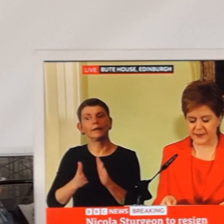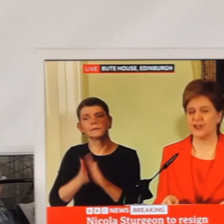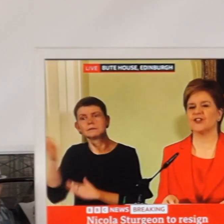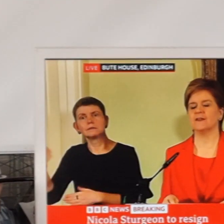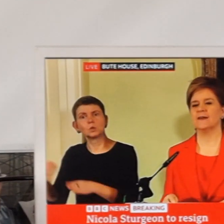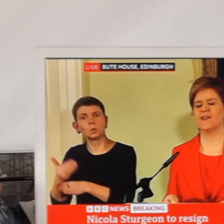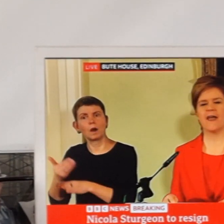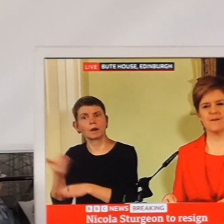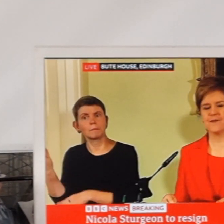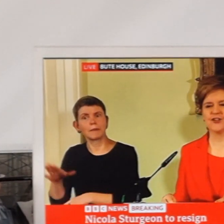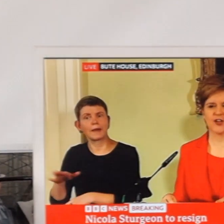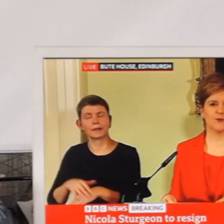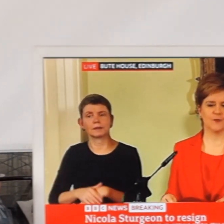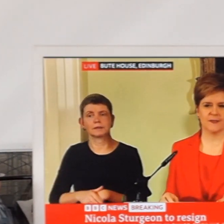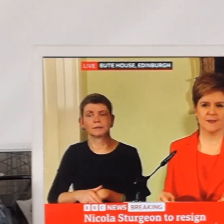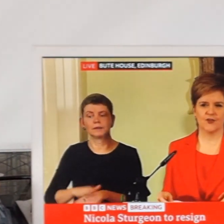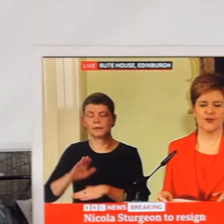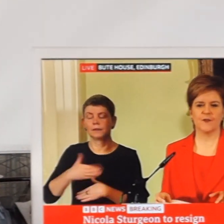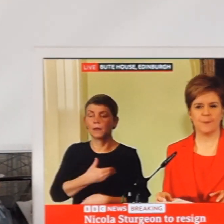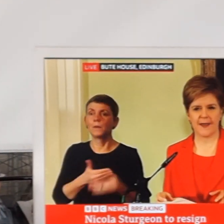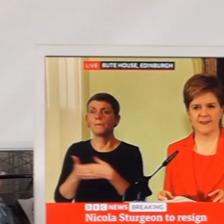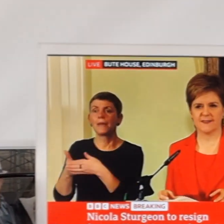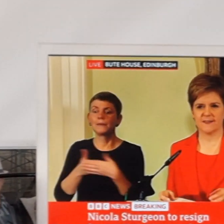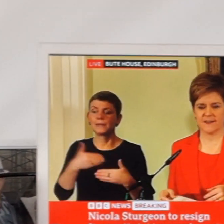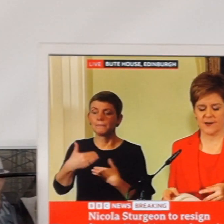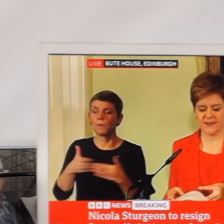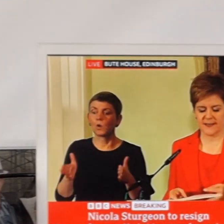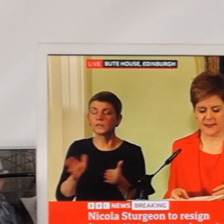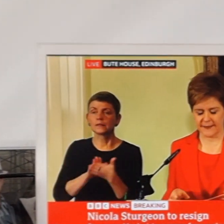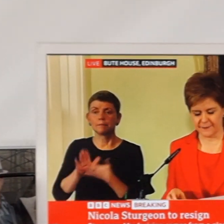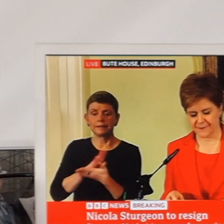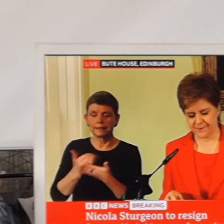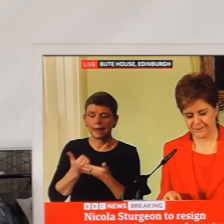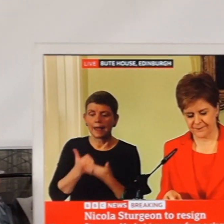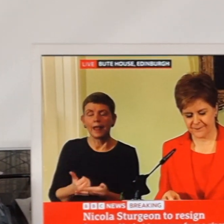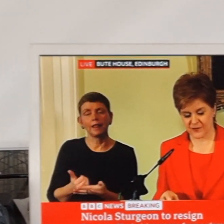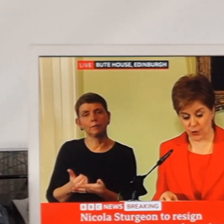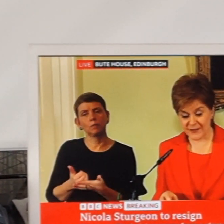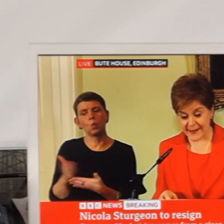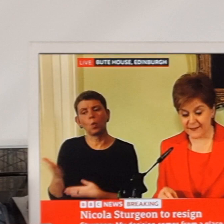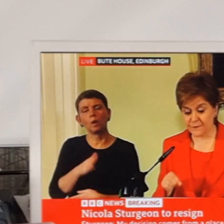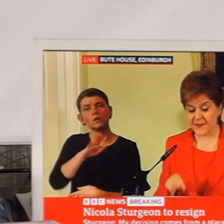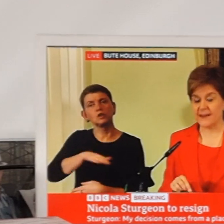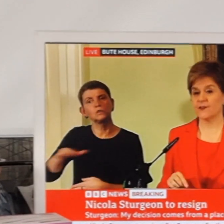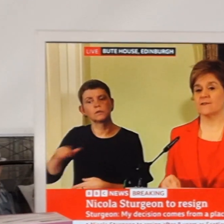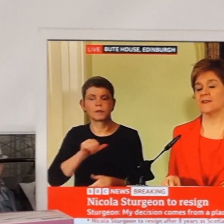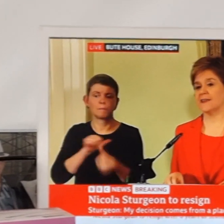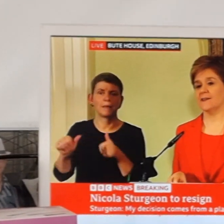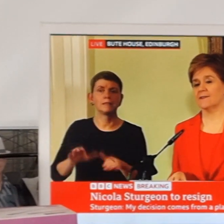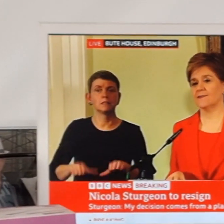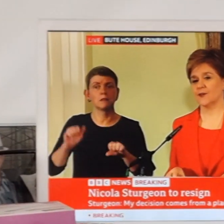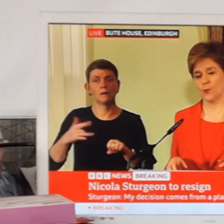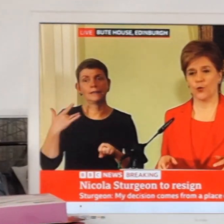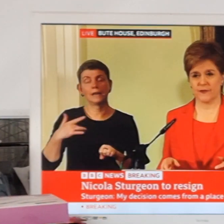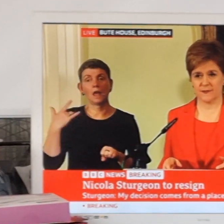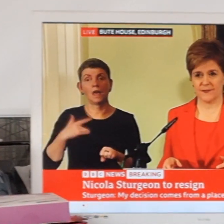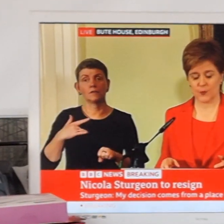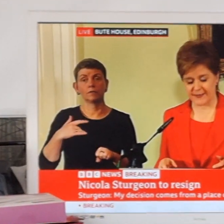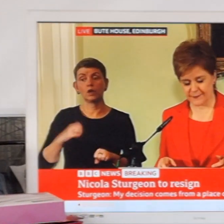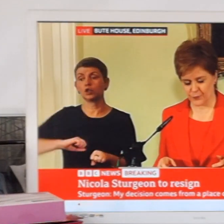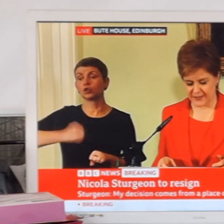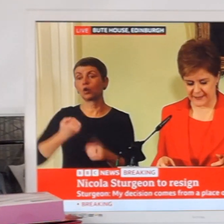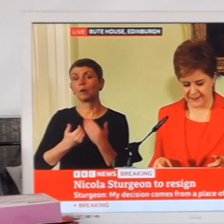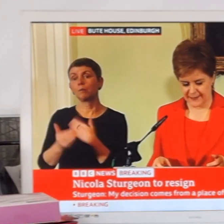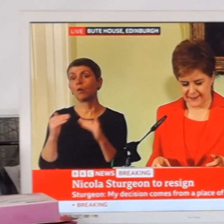our aspiration that every child should have the best starts in life. Scotland is fairer today than it was